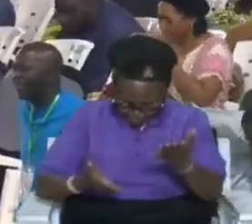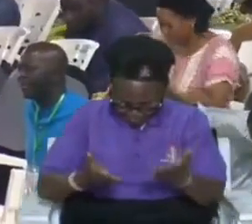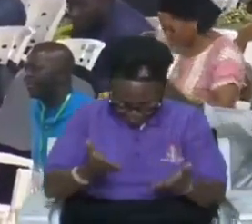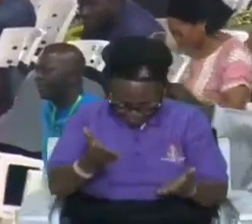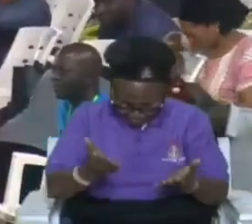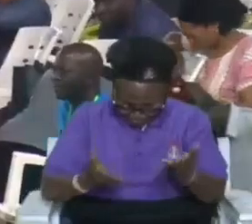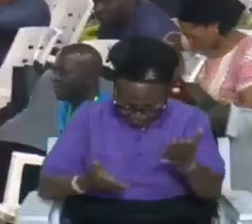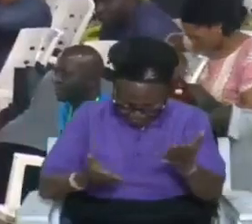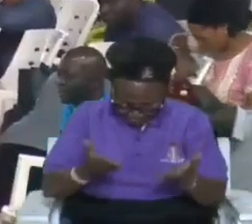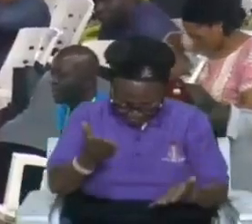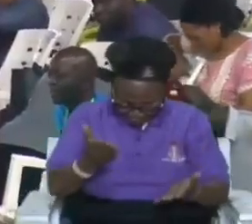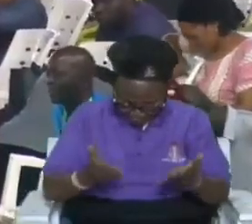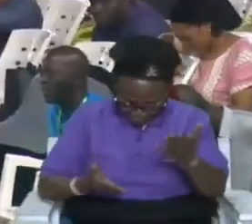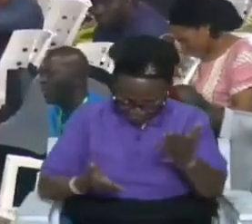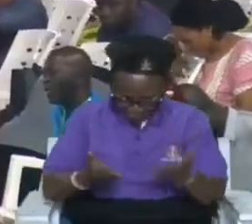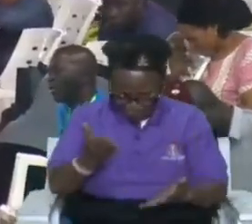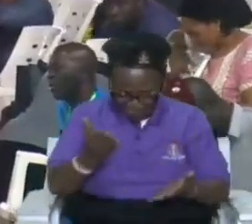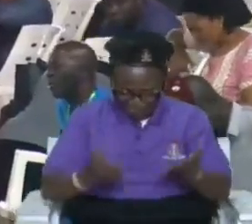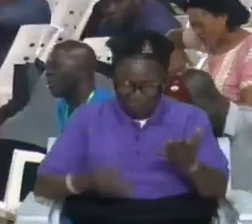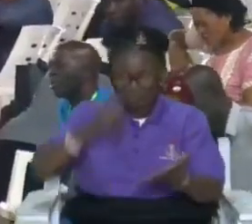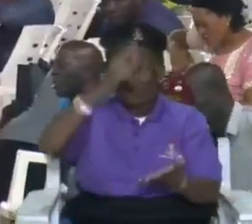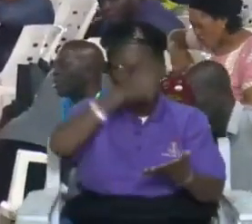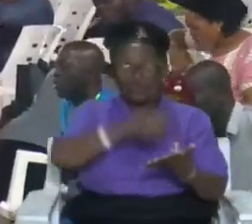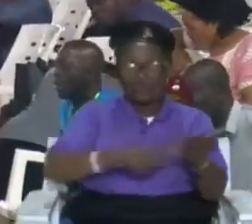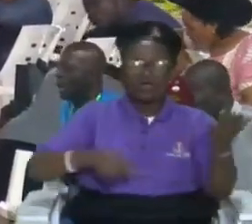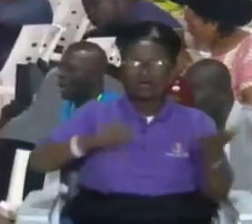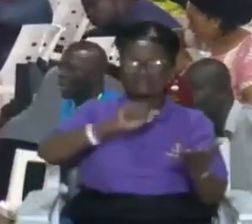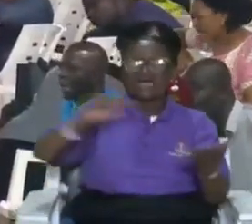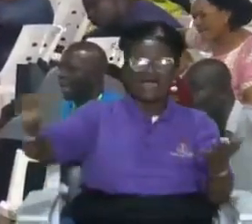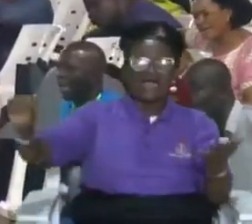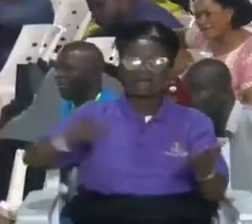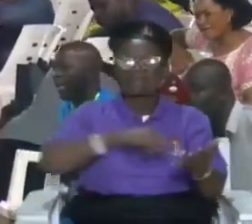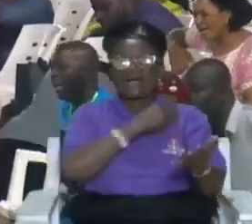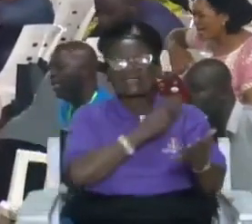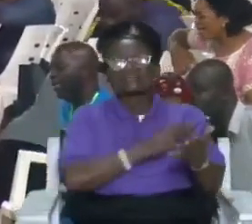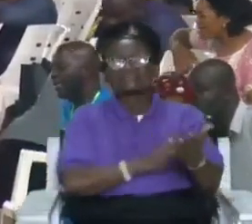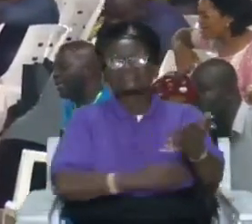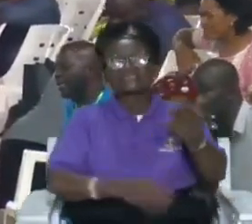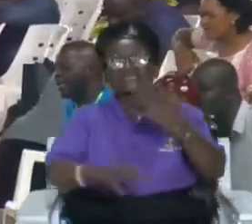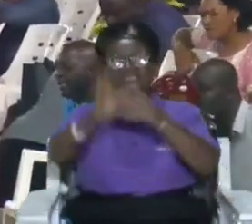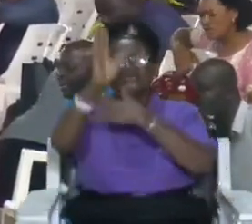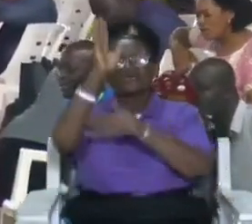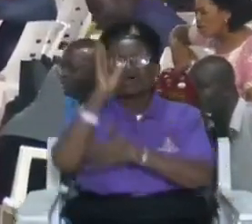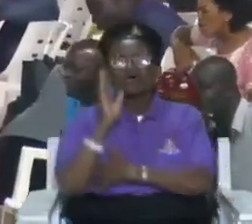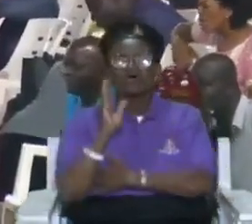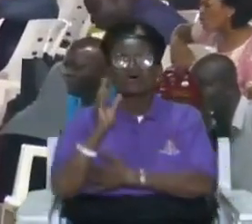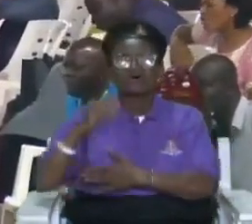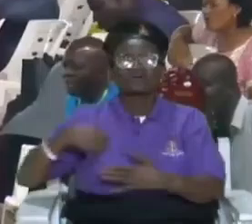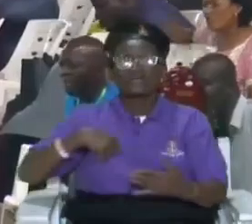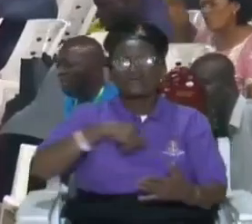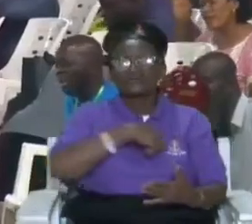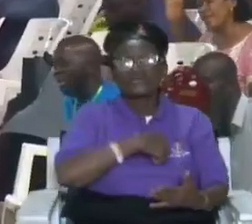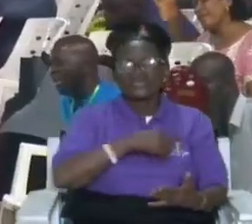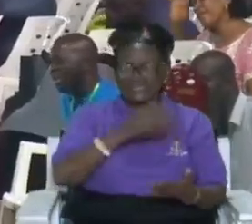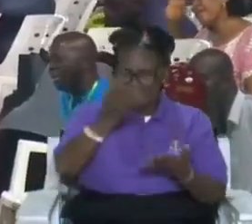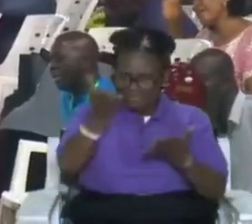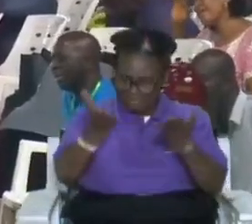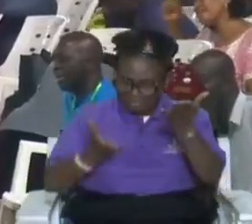serve. What a mighty God. What a mighty God